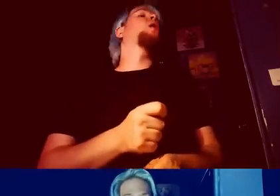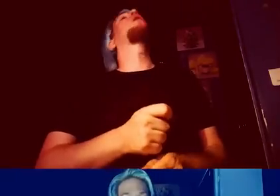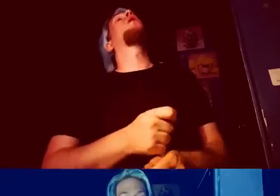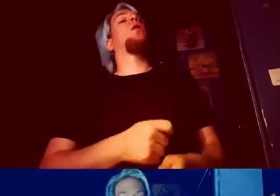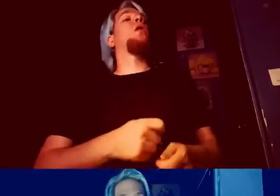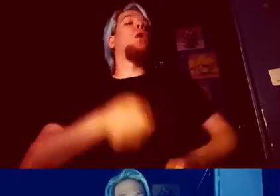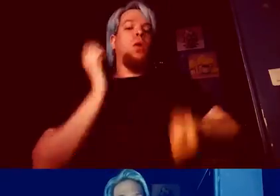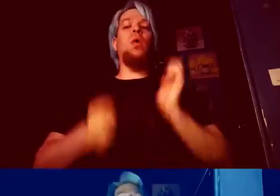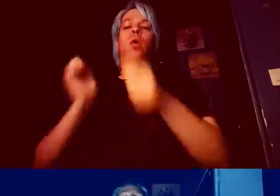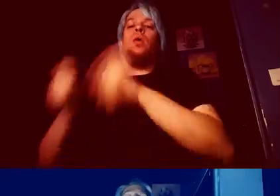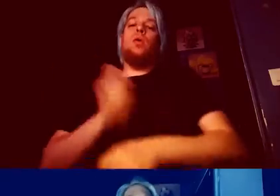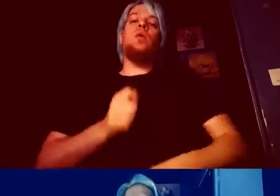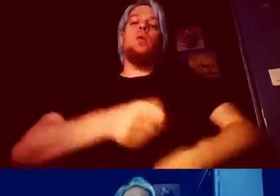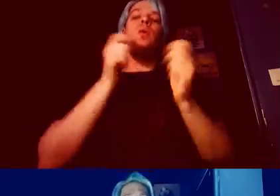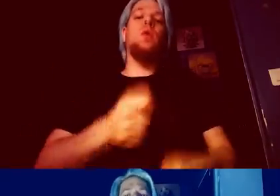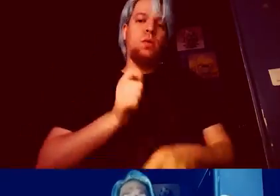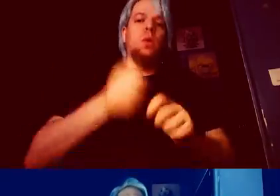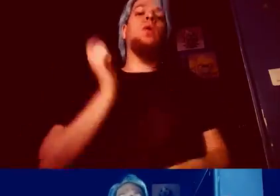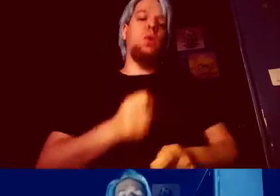the bass